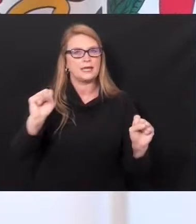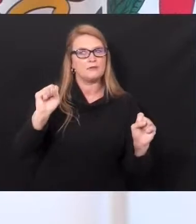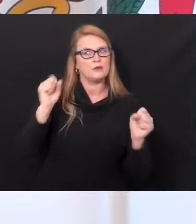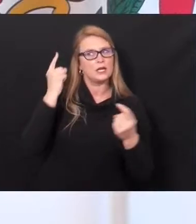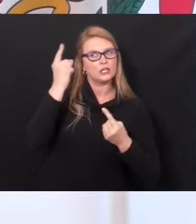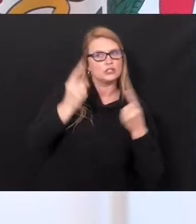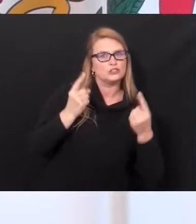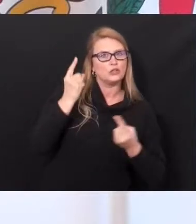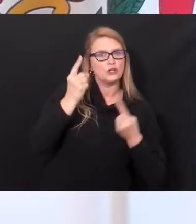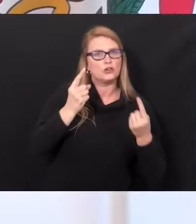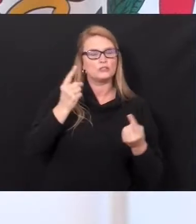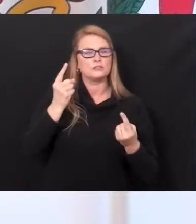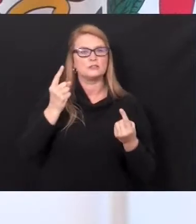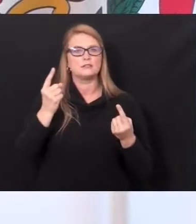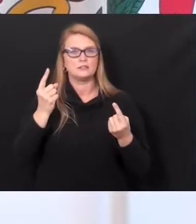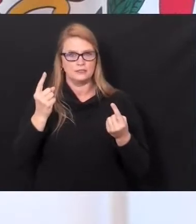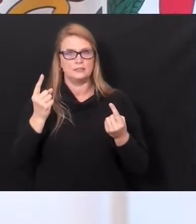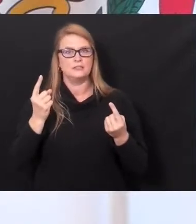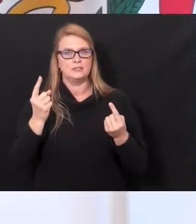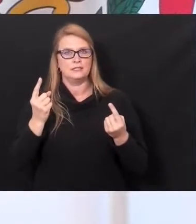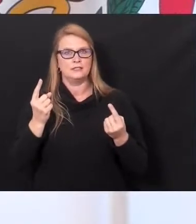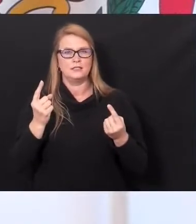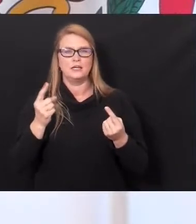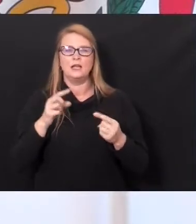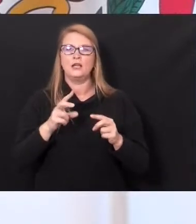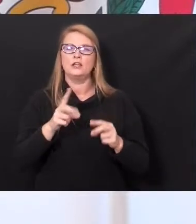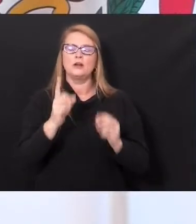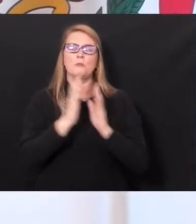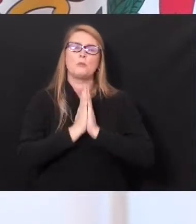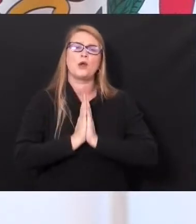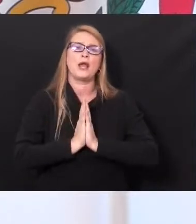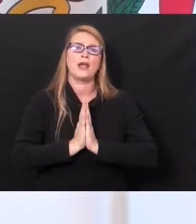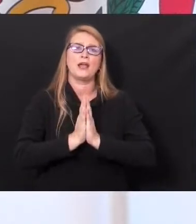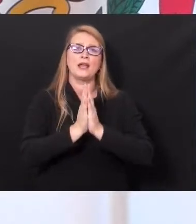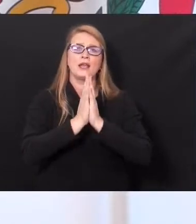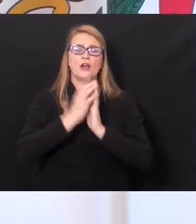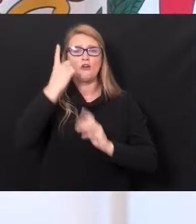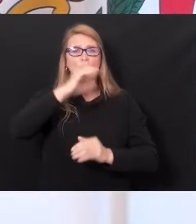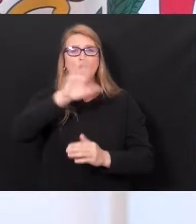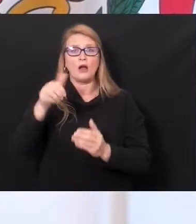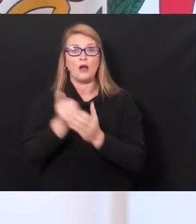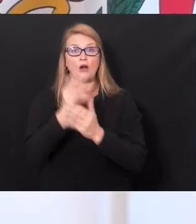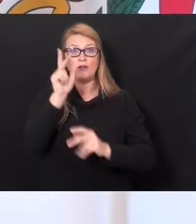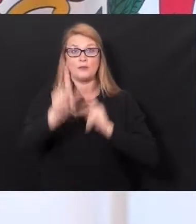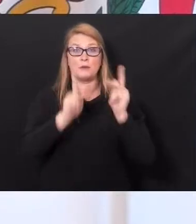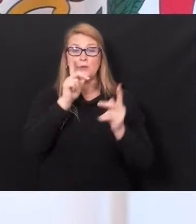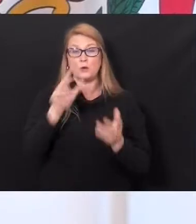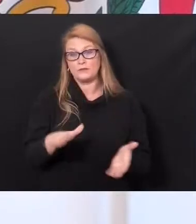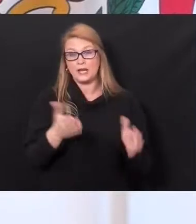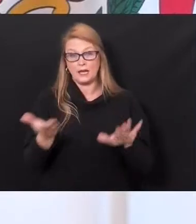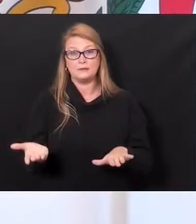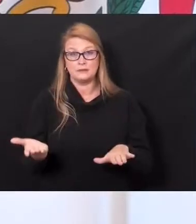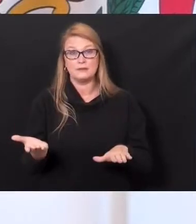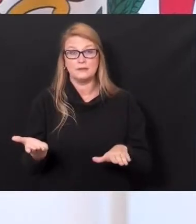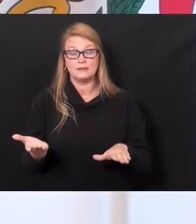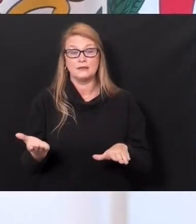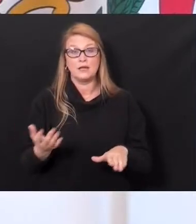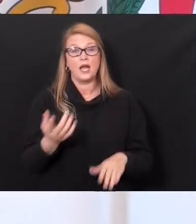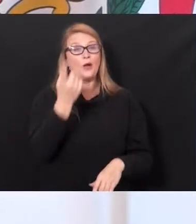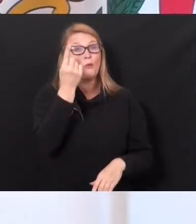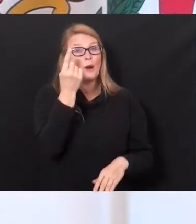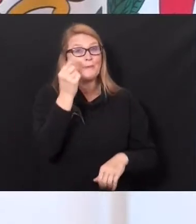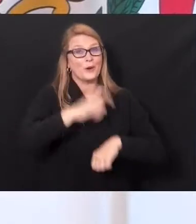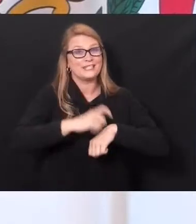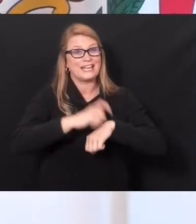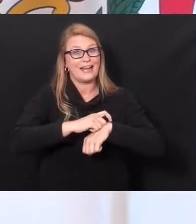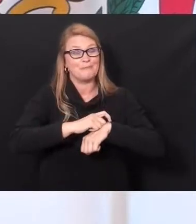concerned, if not a lot concerned. And be prayerful for all the people that we've lost. And I'd like to one more time, even though